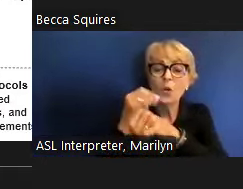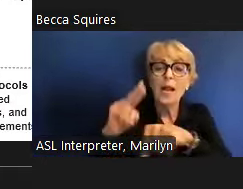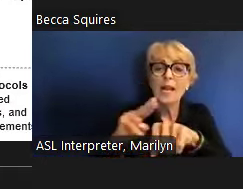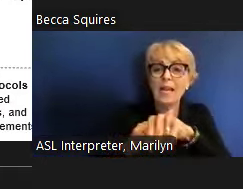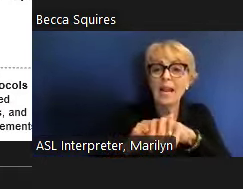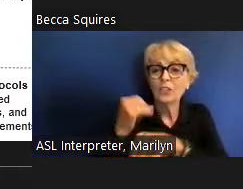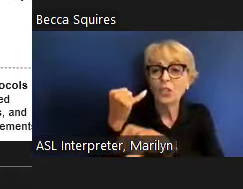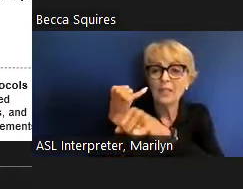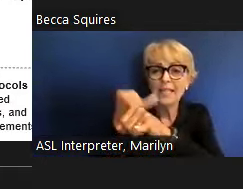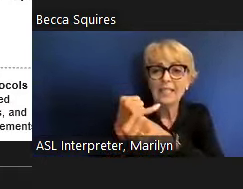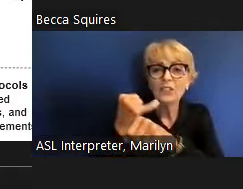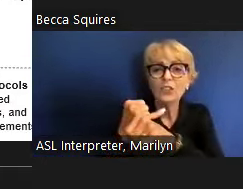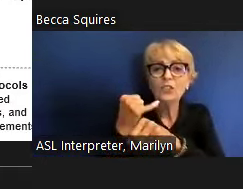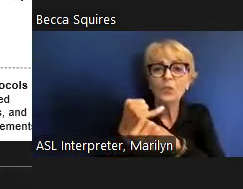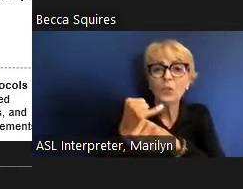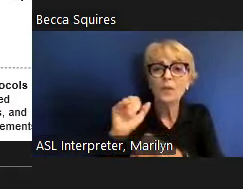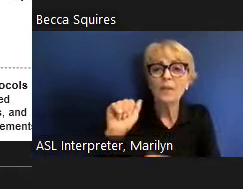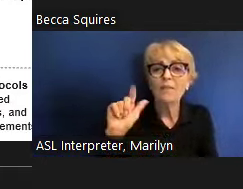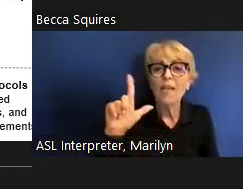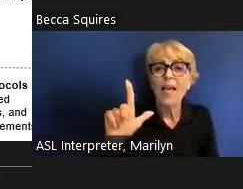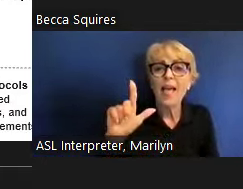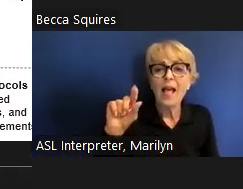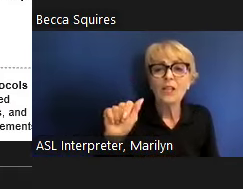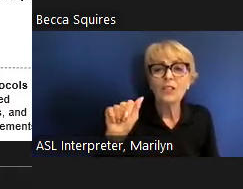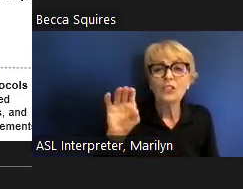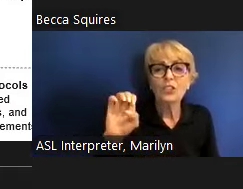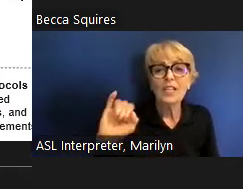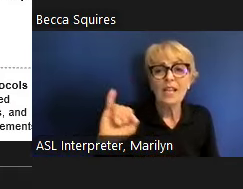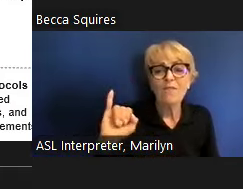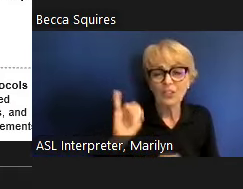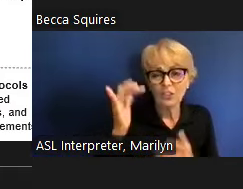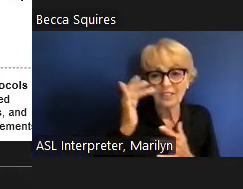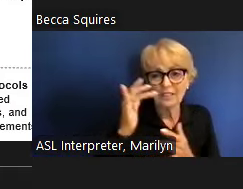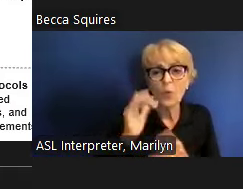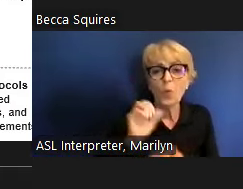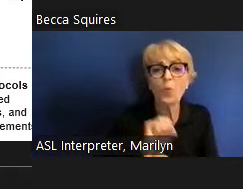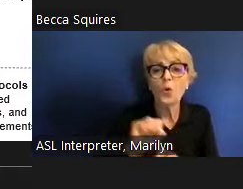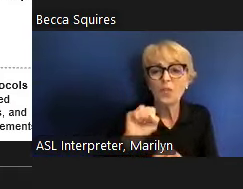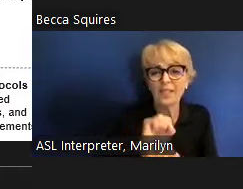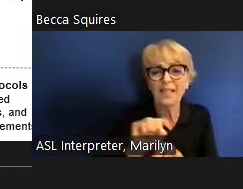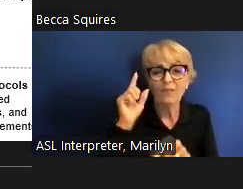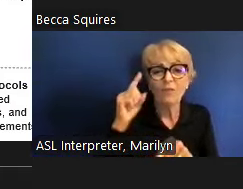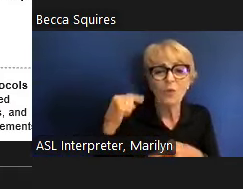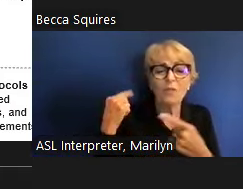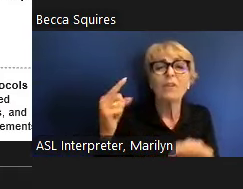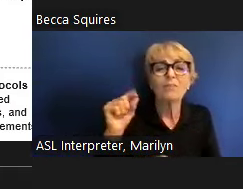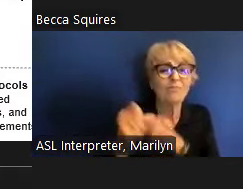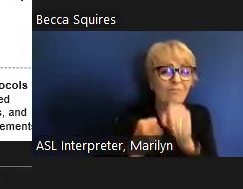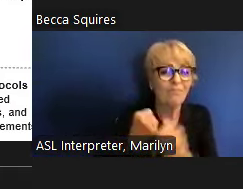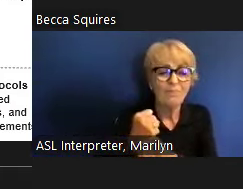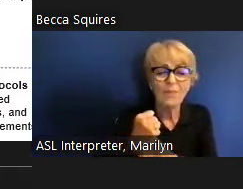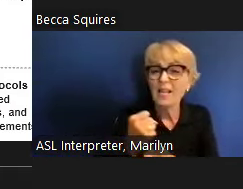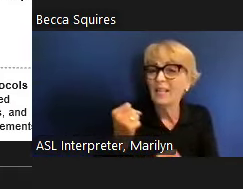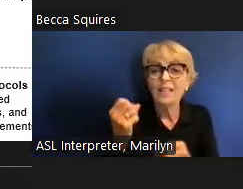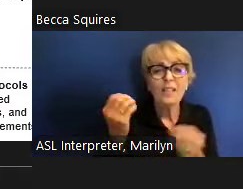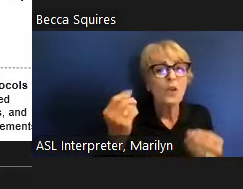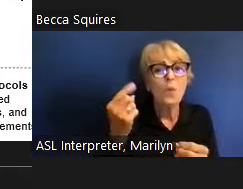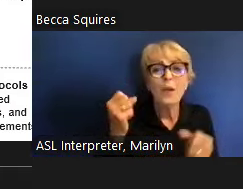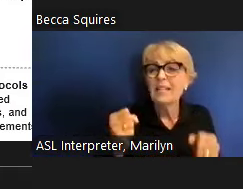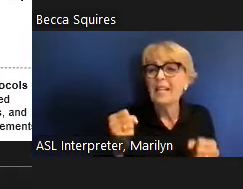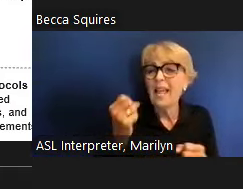of Allergy and Infectious Disease has been working on ME/CFS for a couple of decades, and no one's been able to figure out